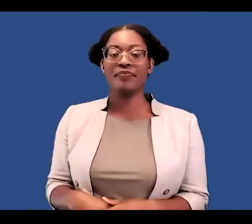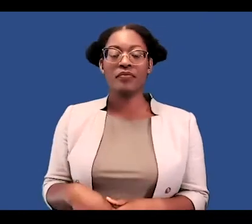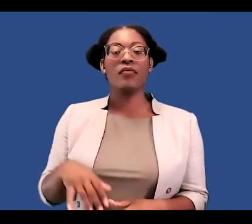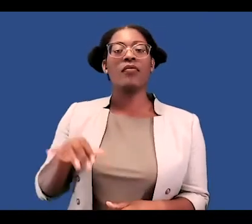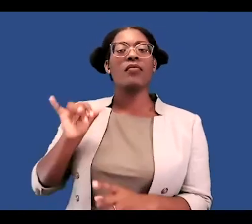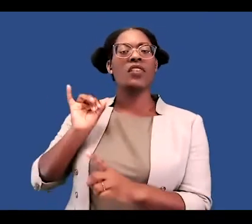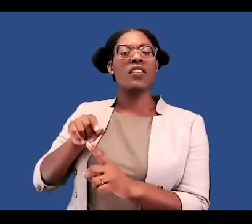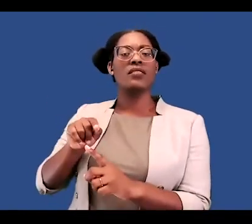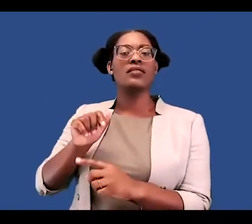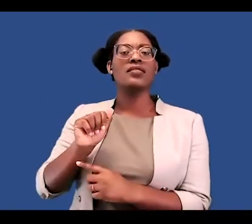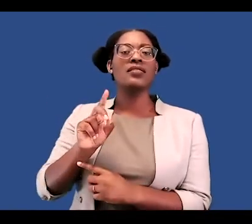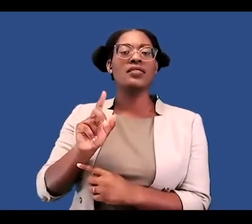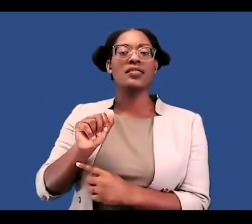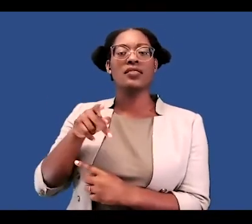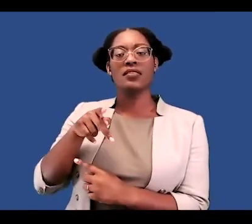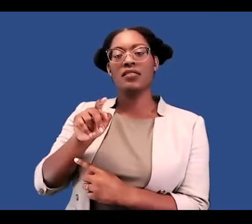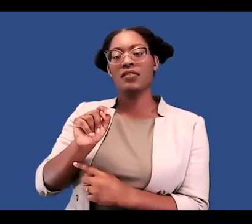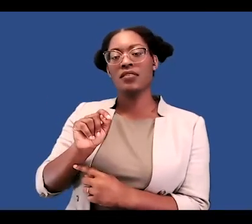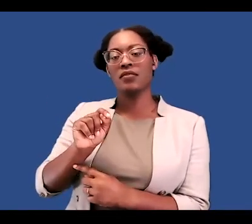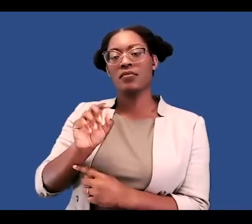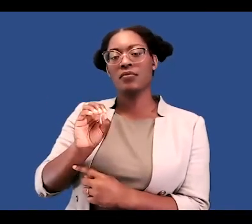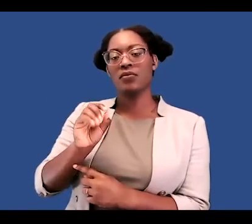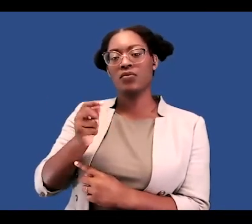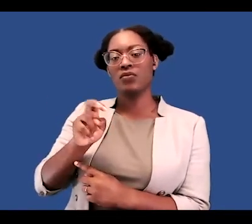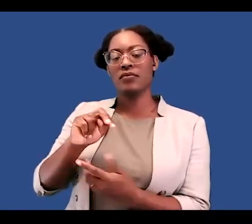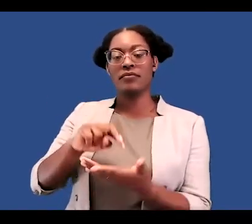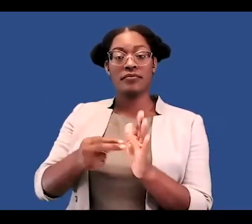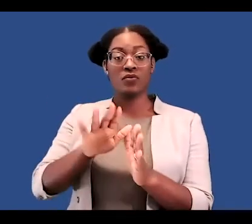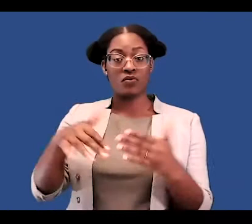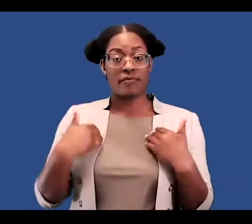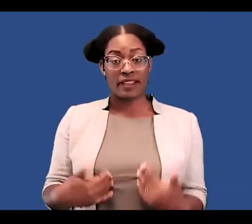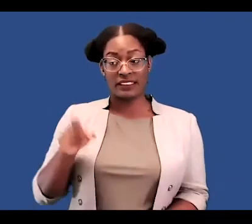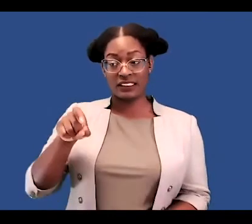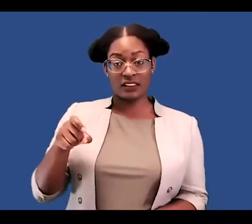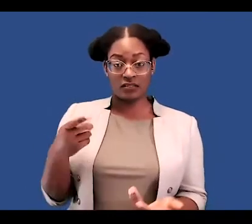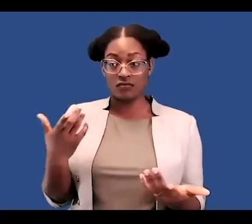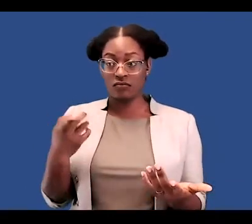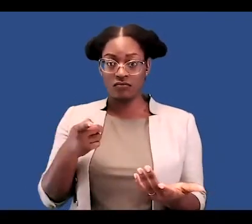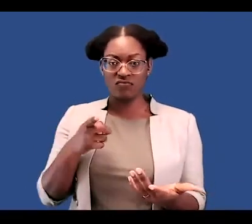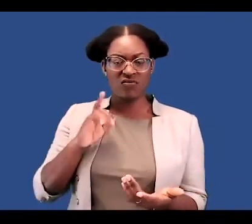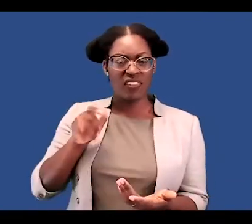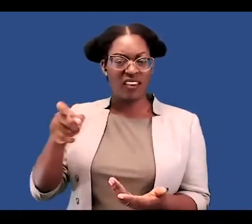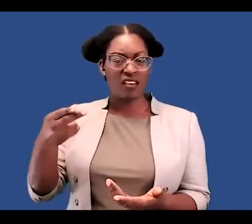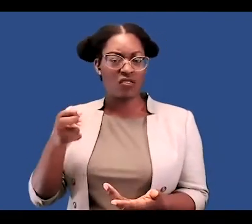meaning it adjusts to what your body needs. And it's flavorful,